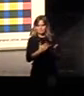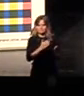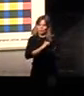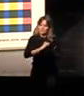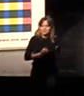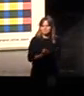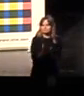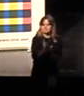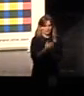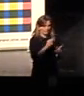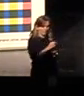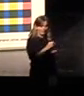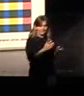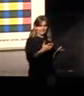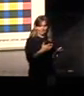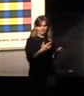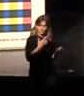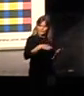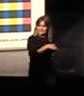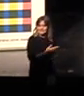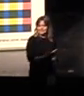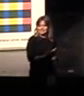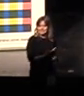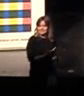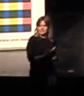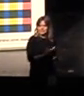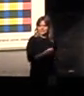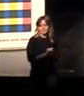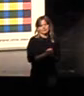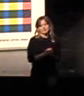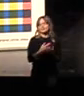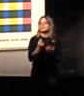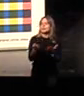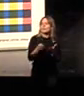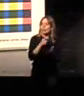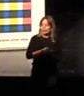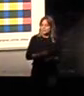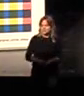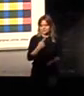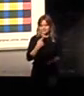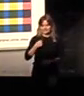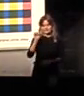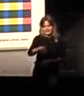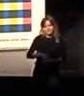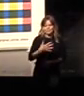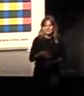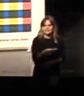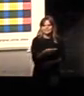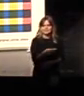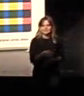of populism possible oh lieve necessary zo'n motor slide chantal mouffe zekere jullie is